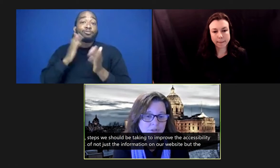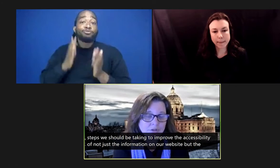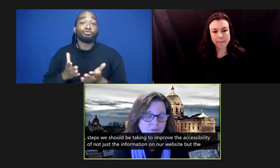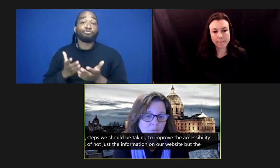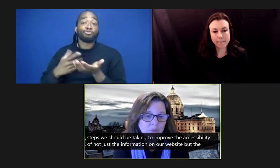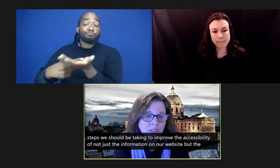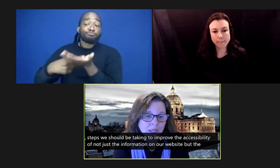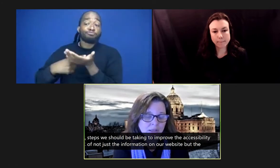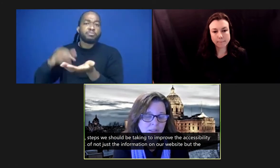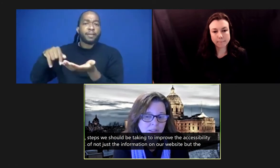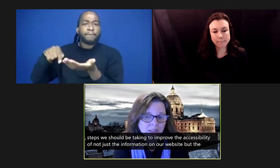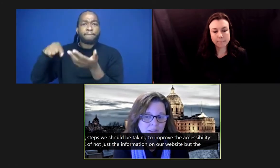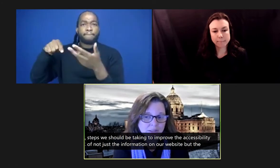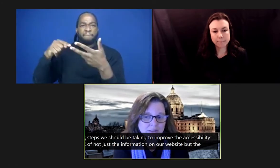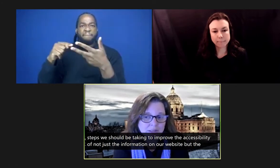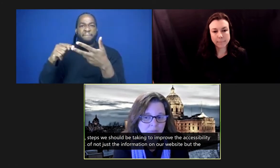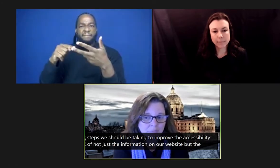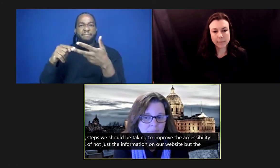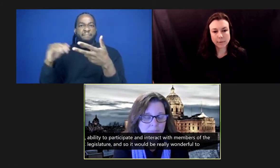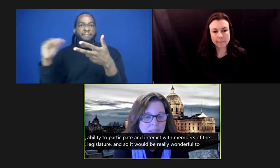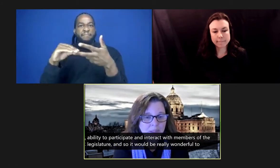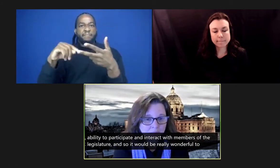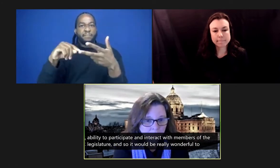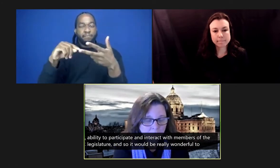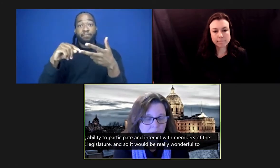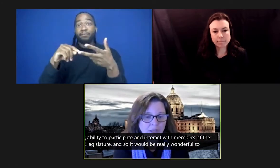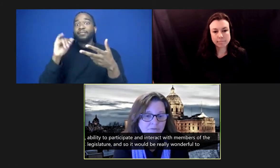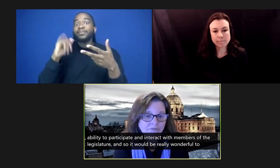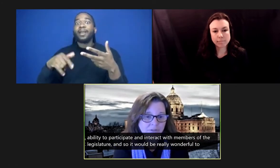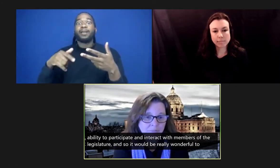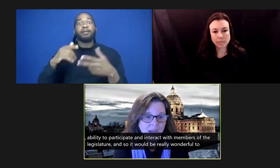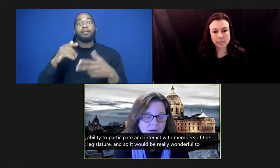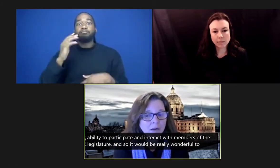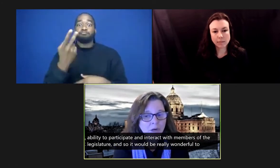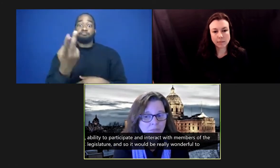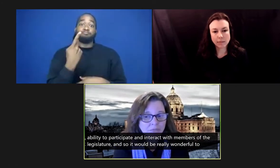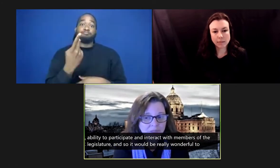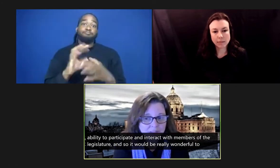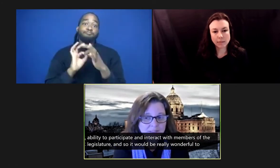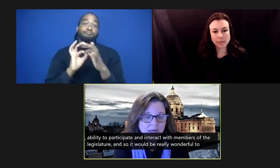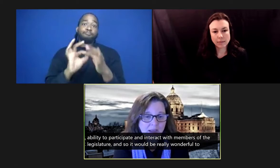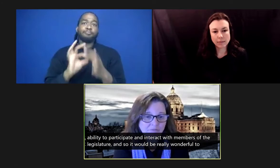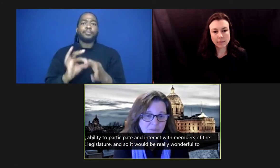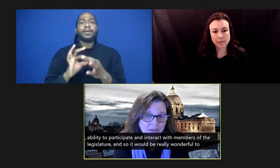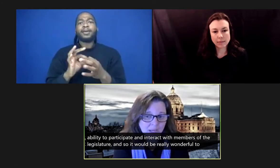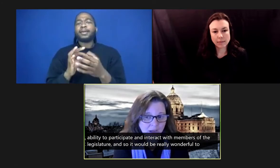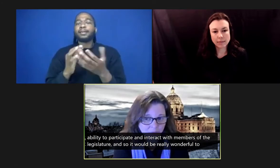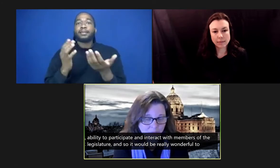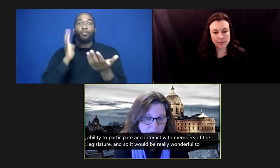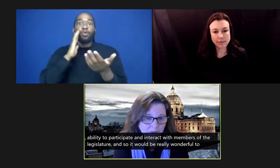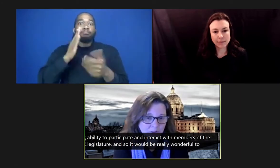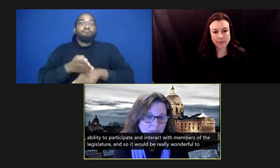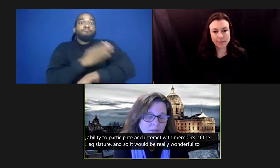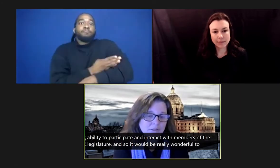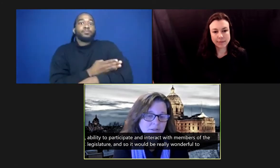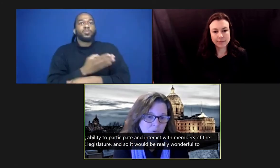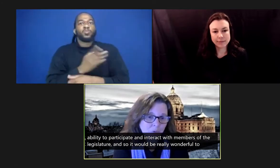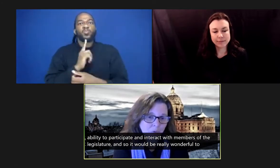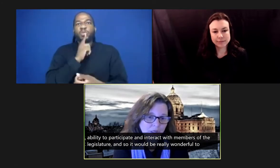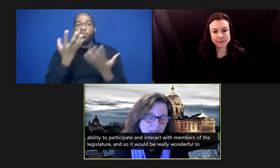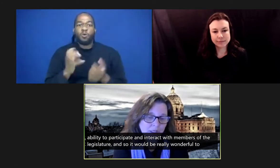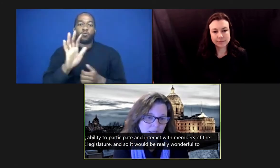together so that we can get some input and feedback about things that have been helpful